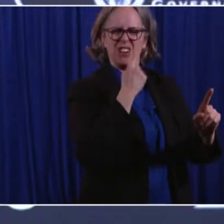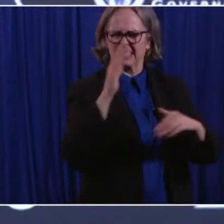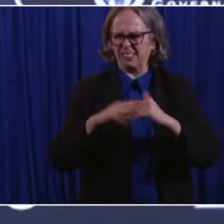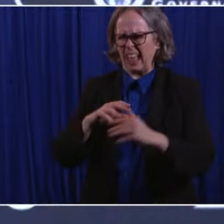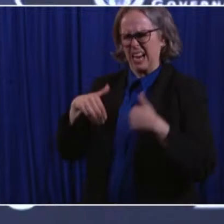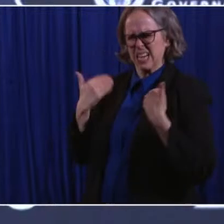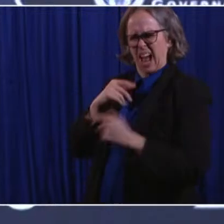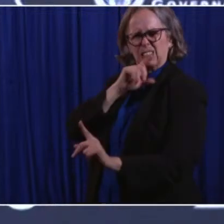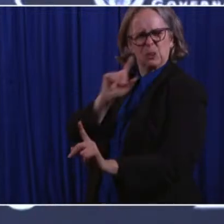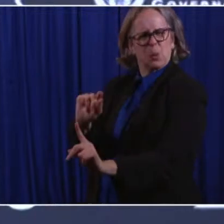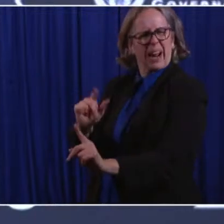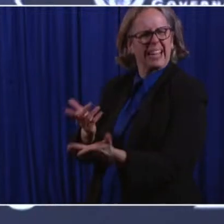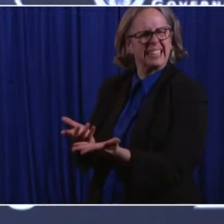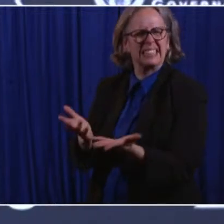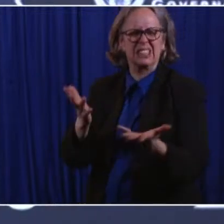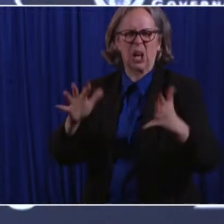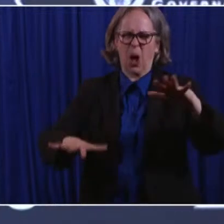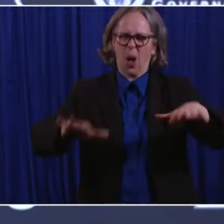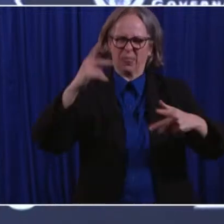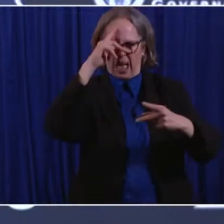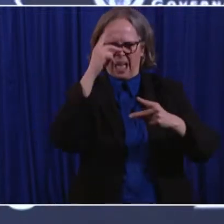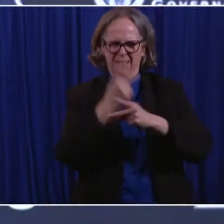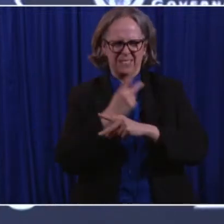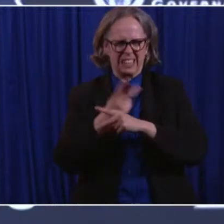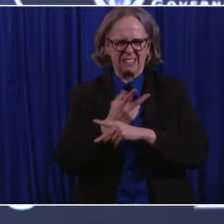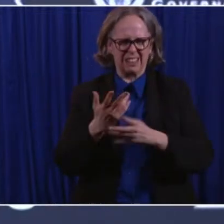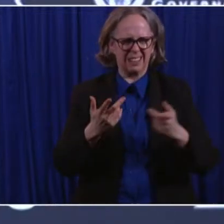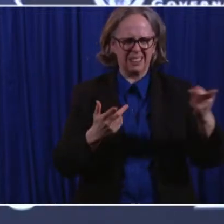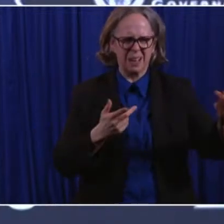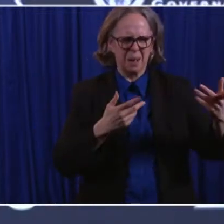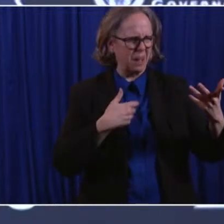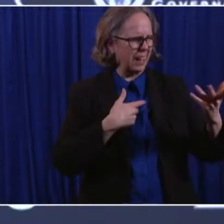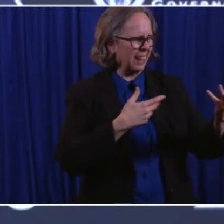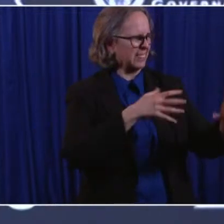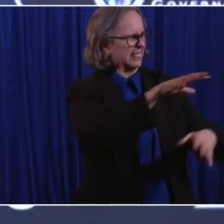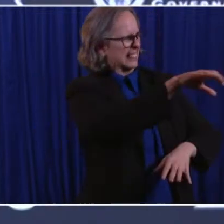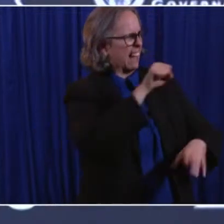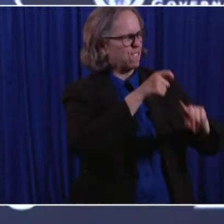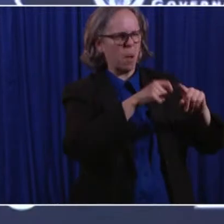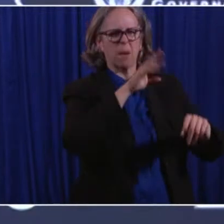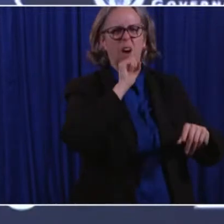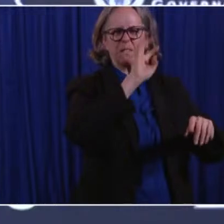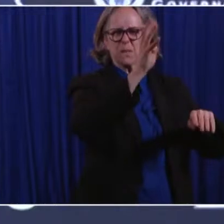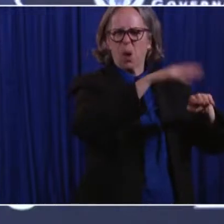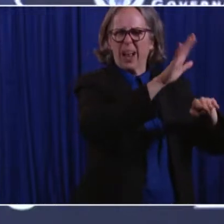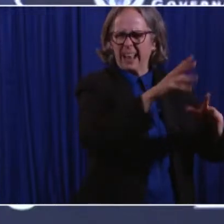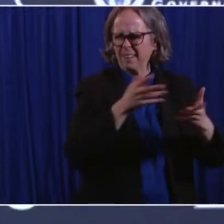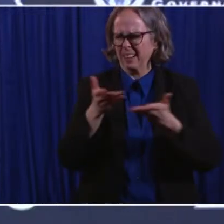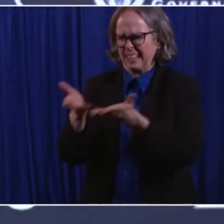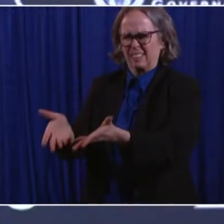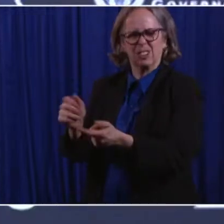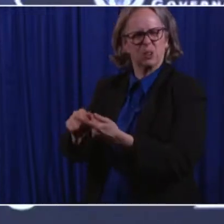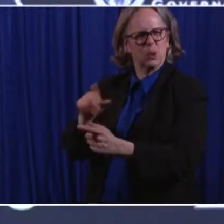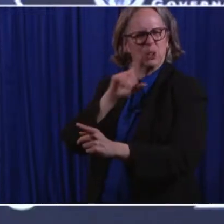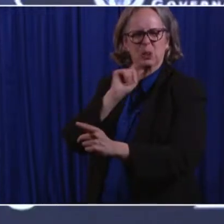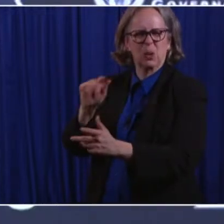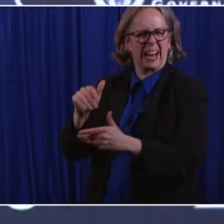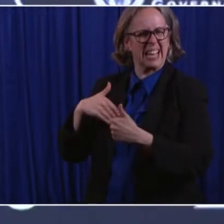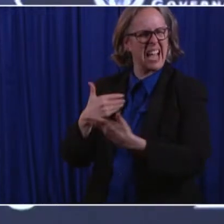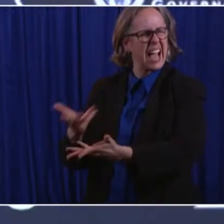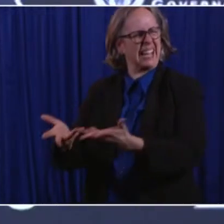group. So, I think it looks like it's more likely that we will start planning with the